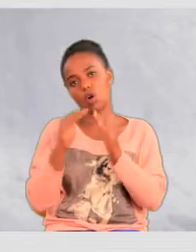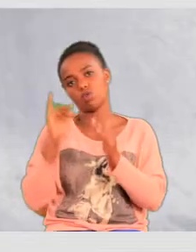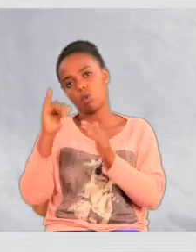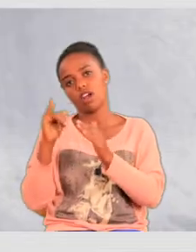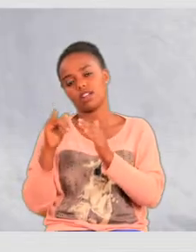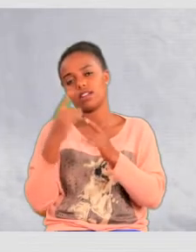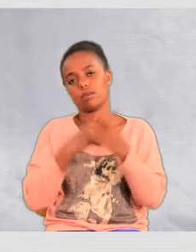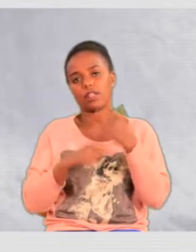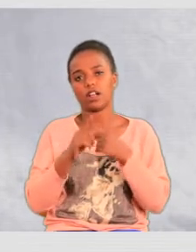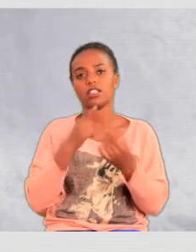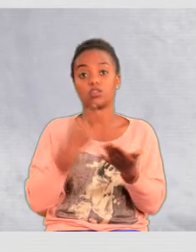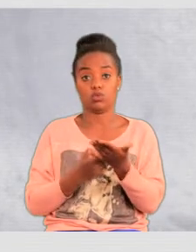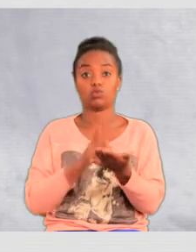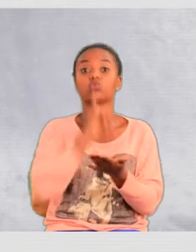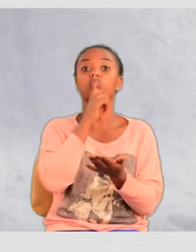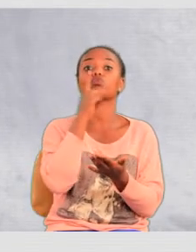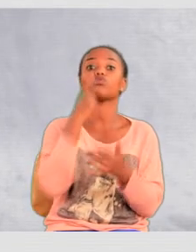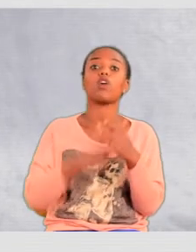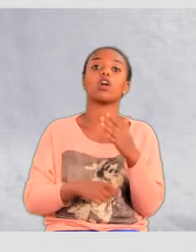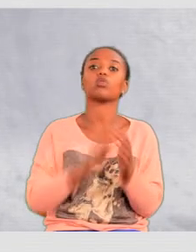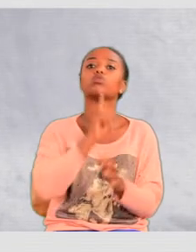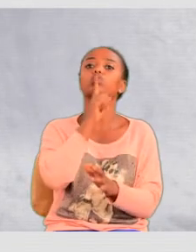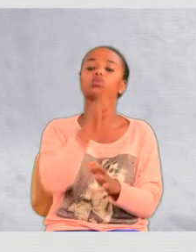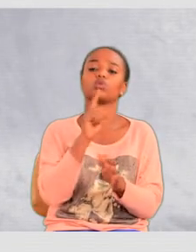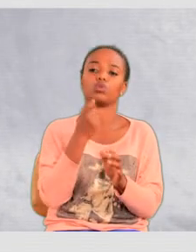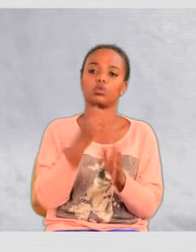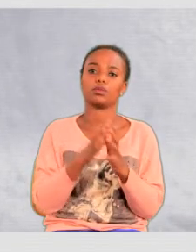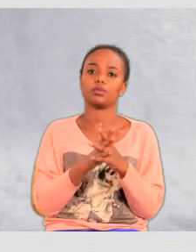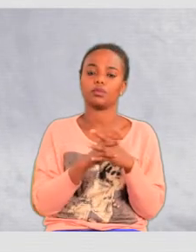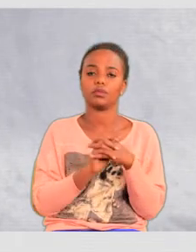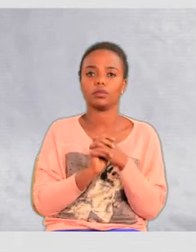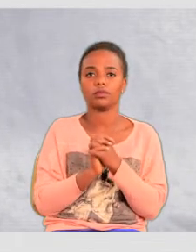satisfied. Therefore, this truth value is true.